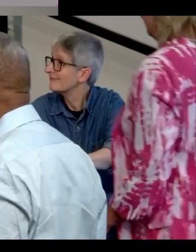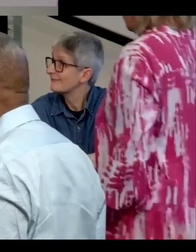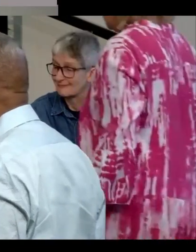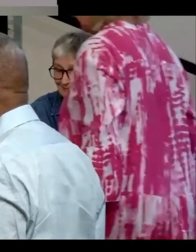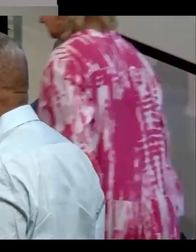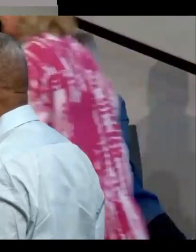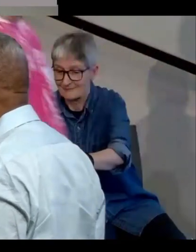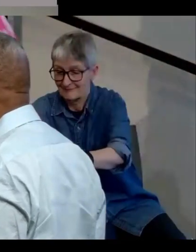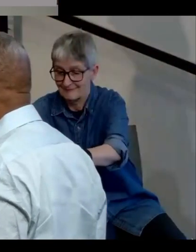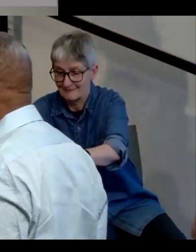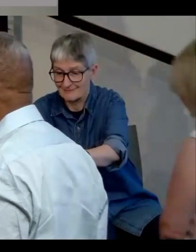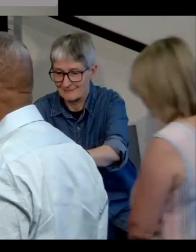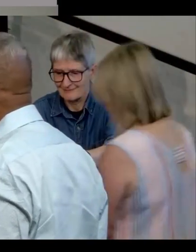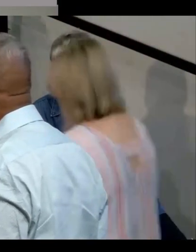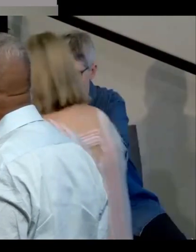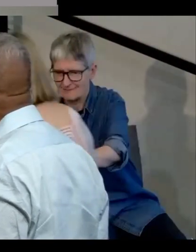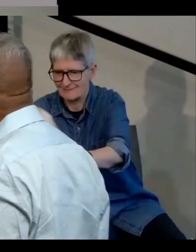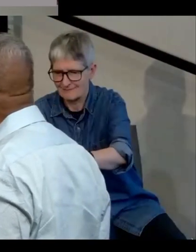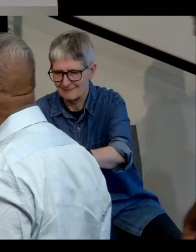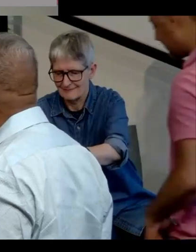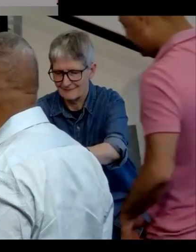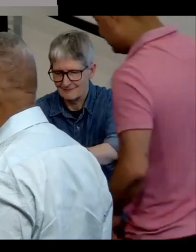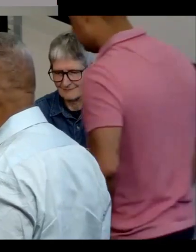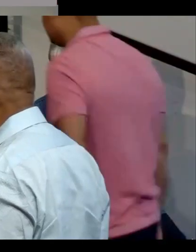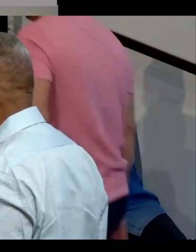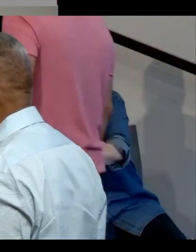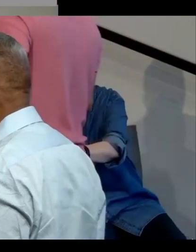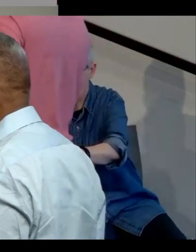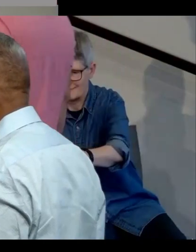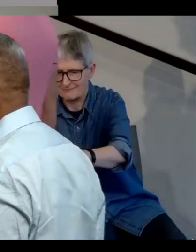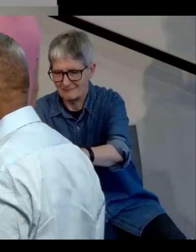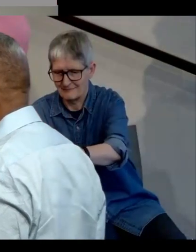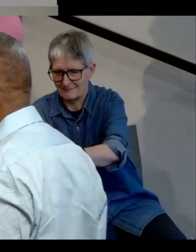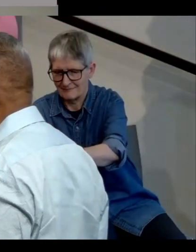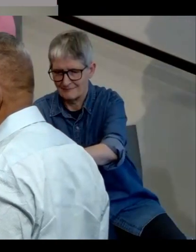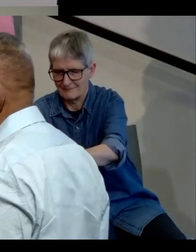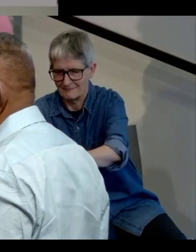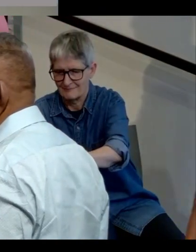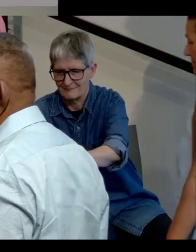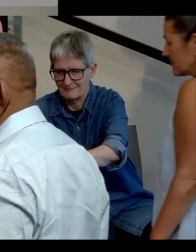worthy of all the praise we could ever bring,